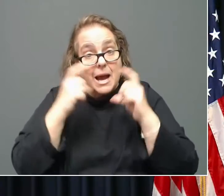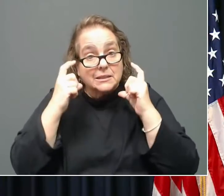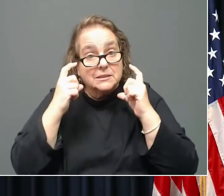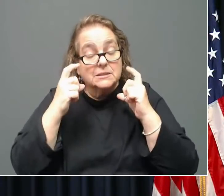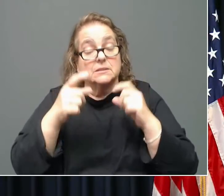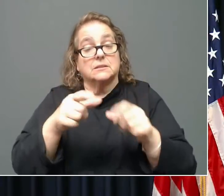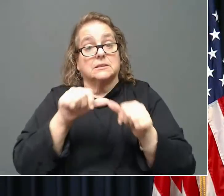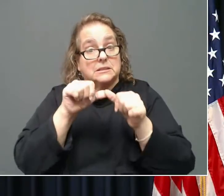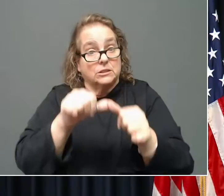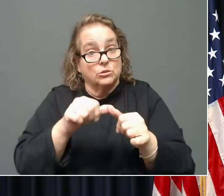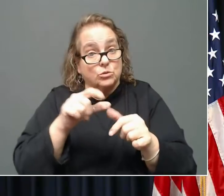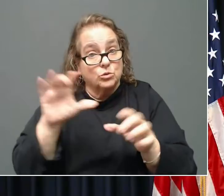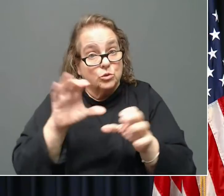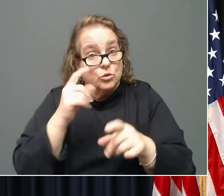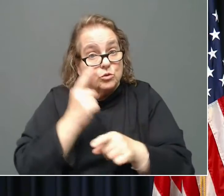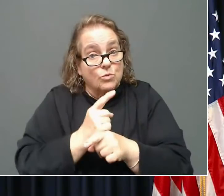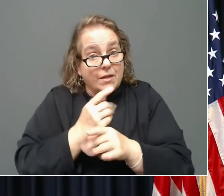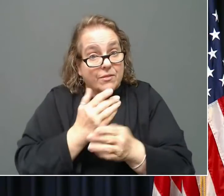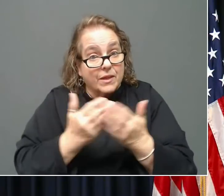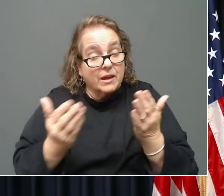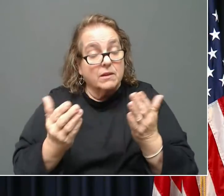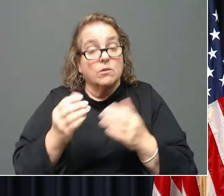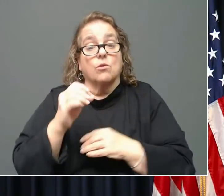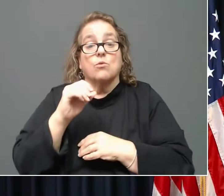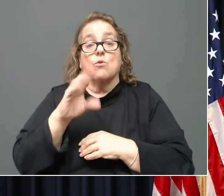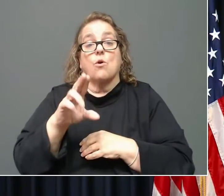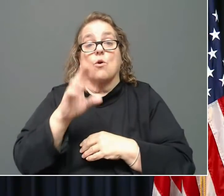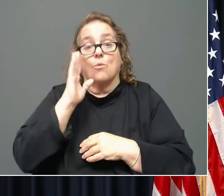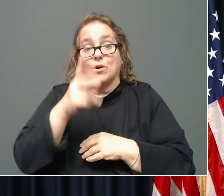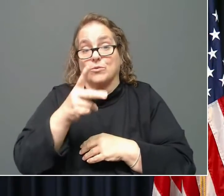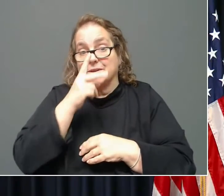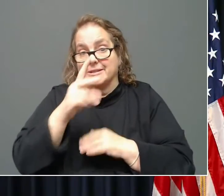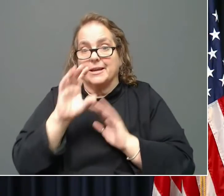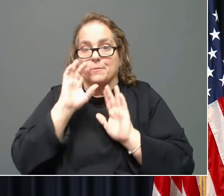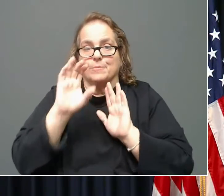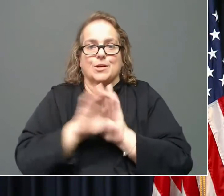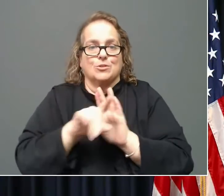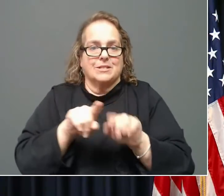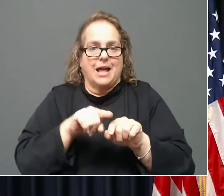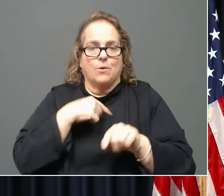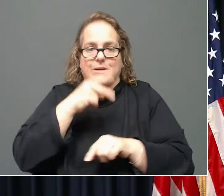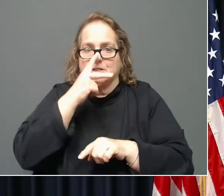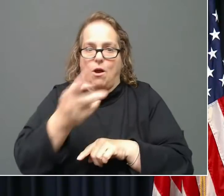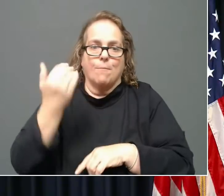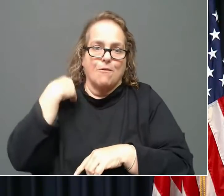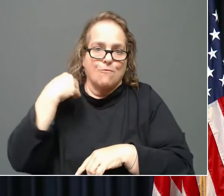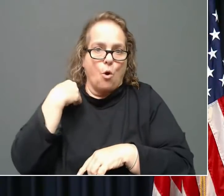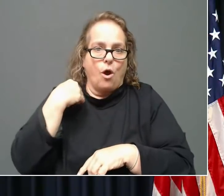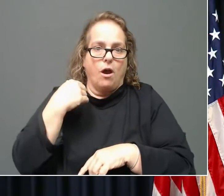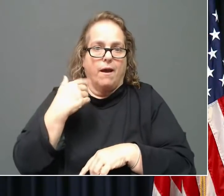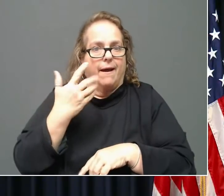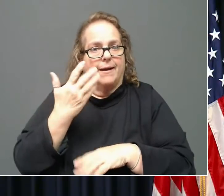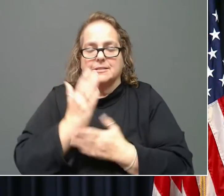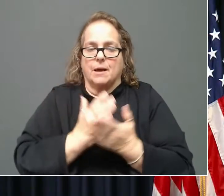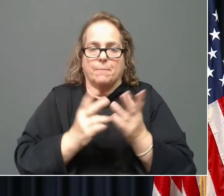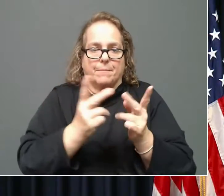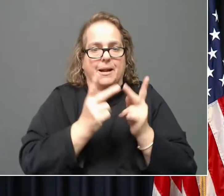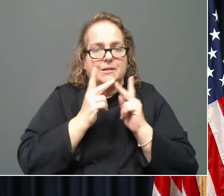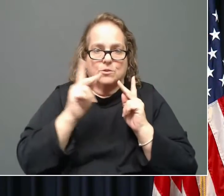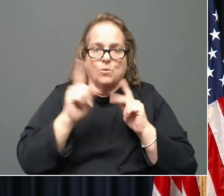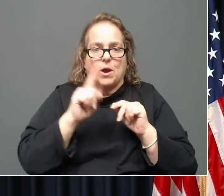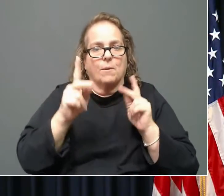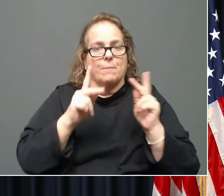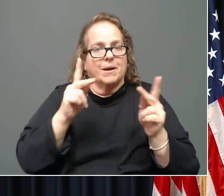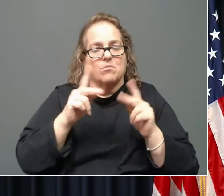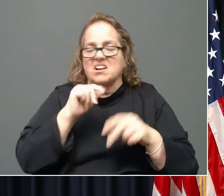to do the right thing? Or are we going to see some pictures like we've seen outside and inside some establishments where people aren't